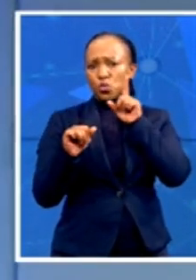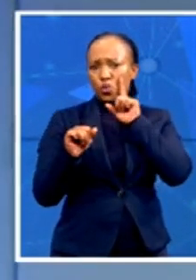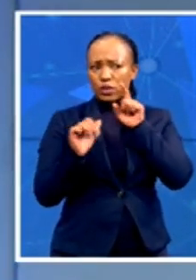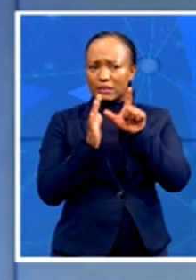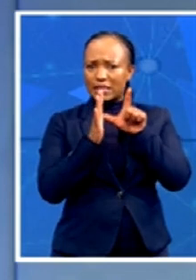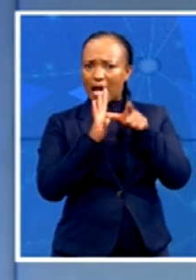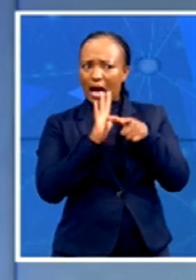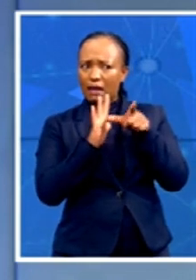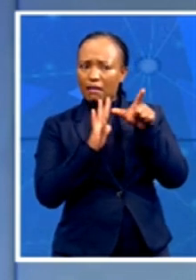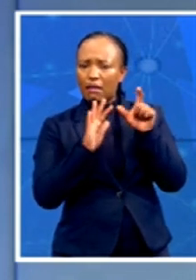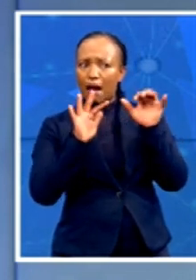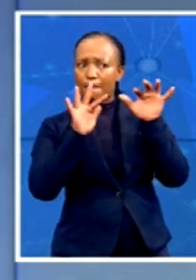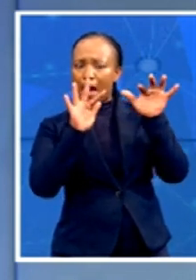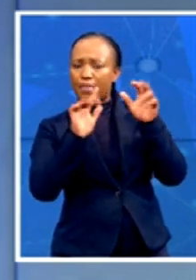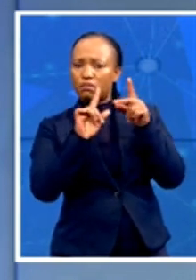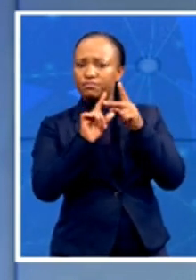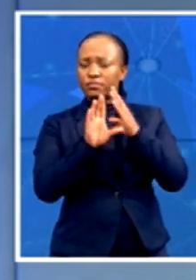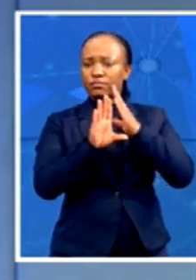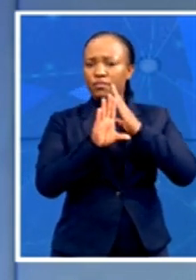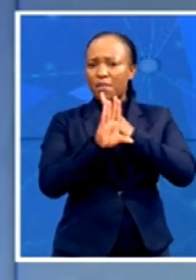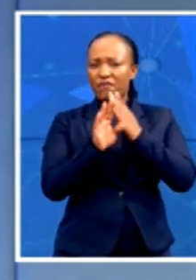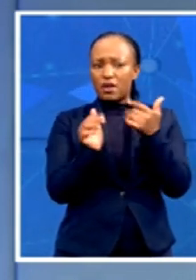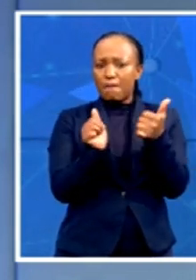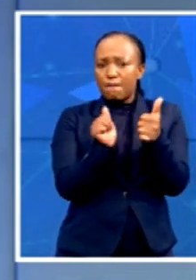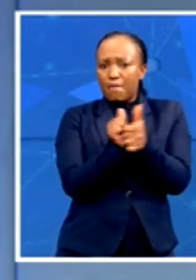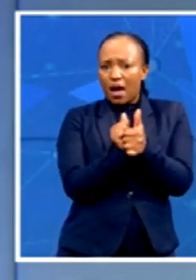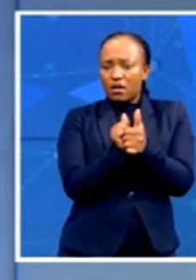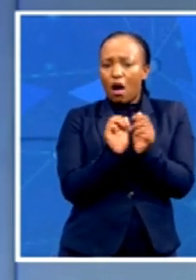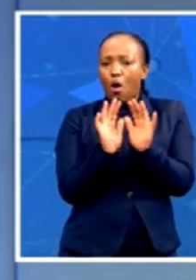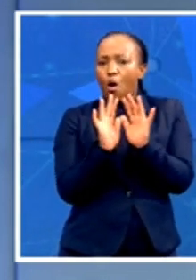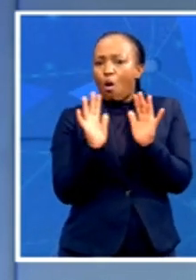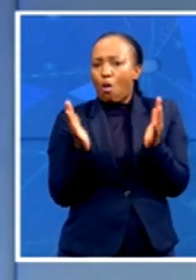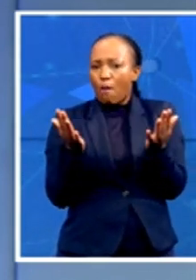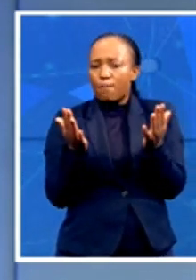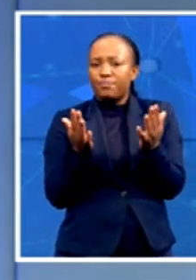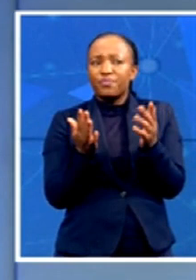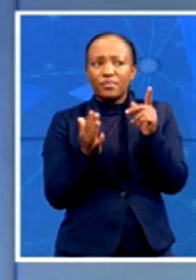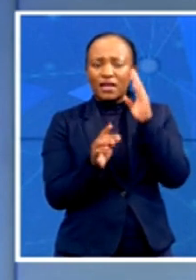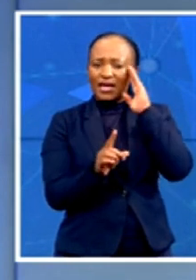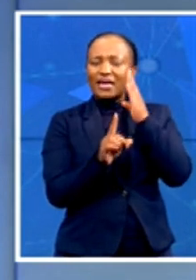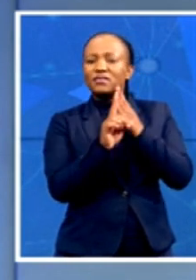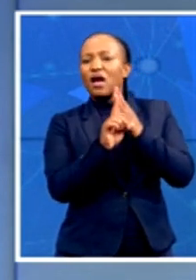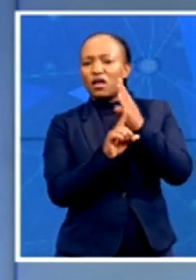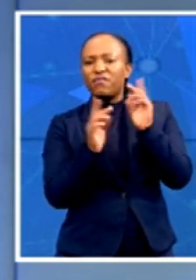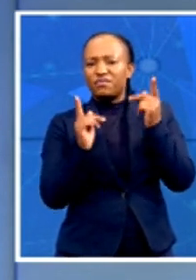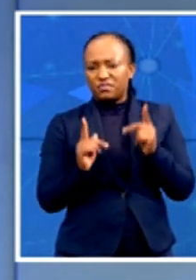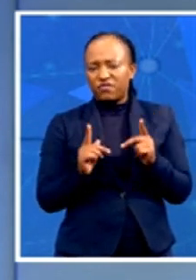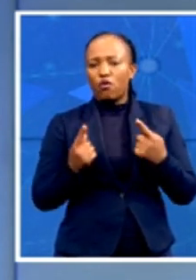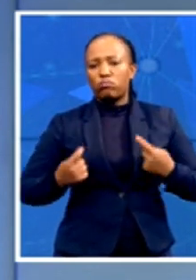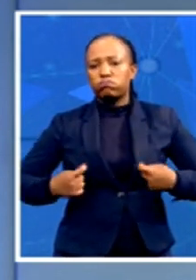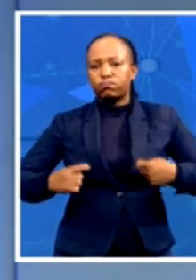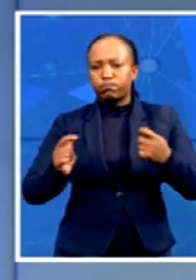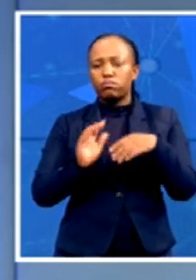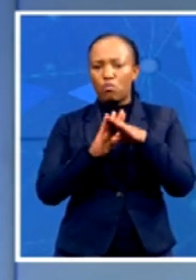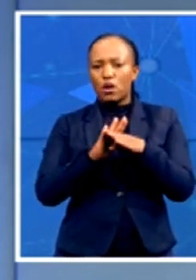partnerships or the direct physical expenditure items or programs. Now, over a